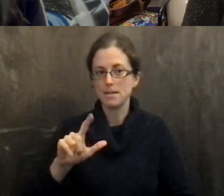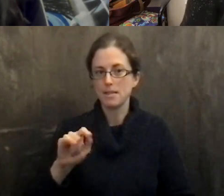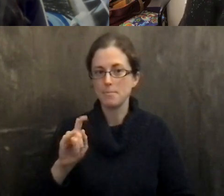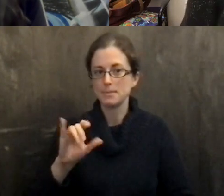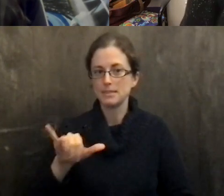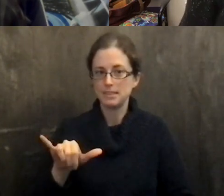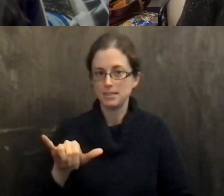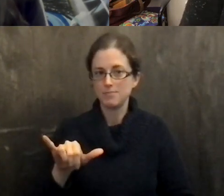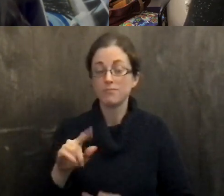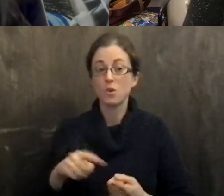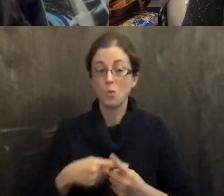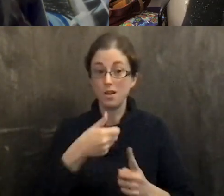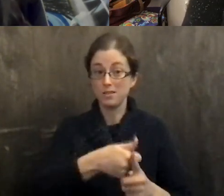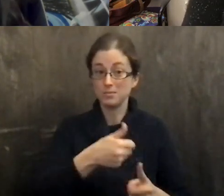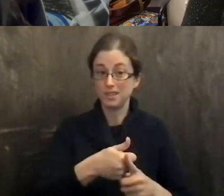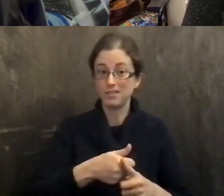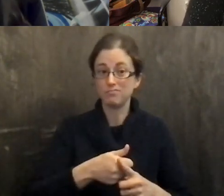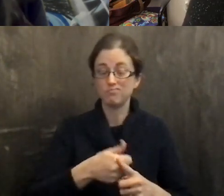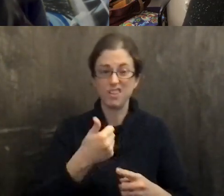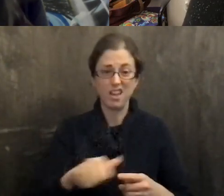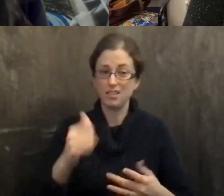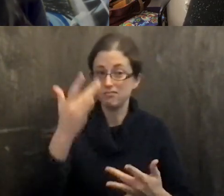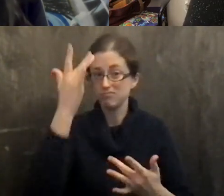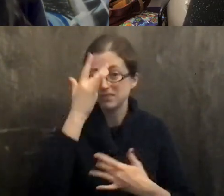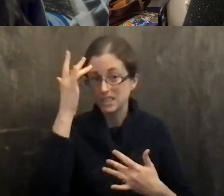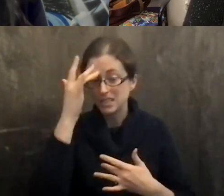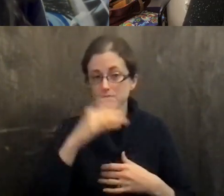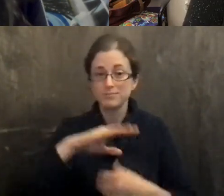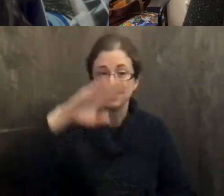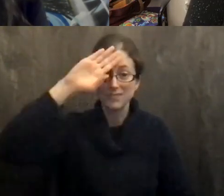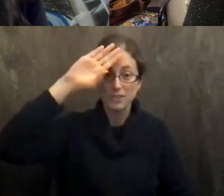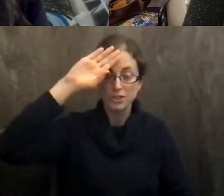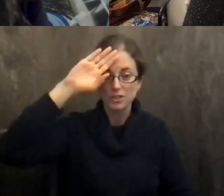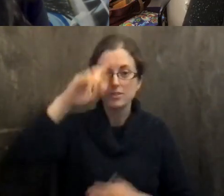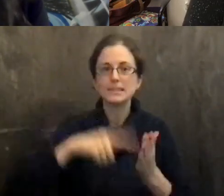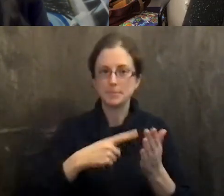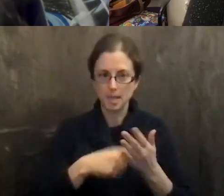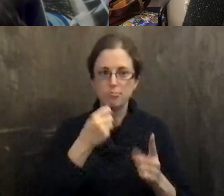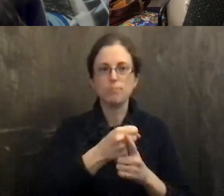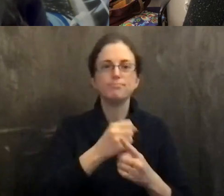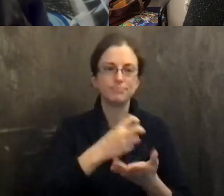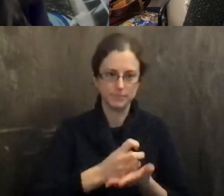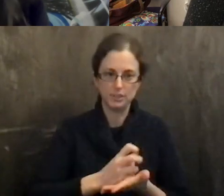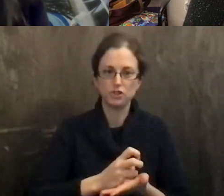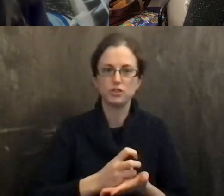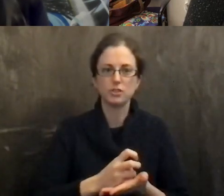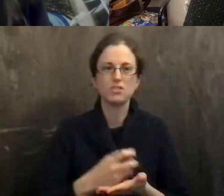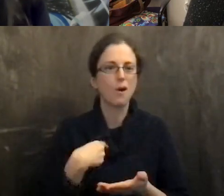fever, then they may have some breakthrough seizures. And so I think of it just like